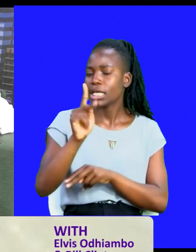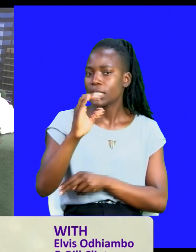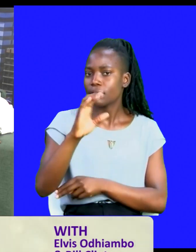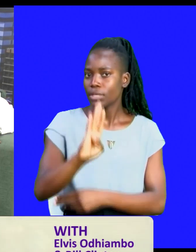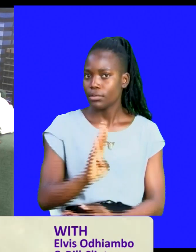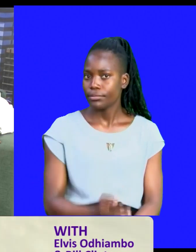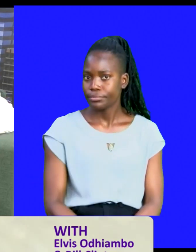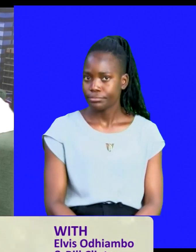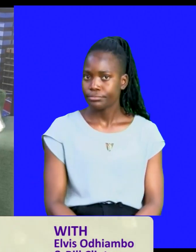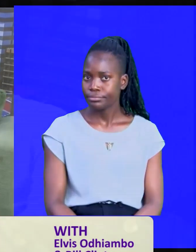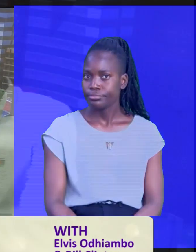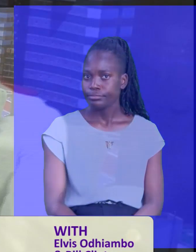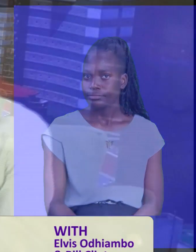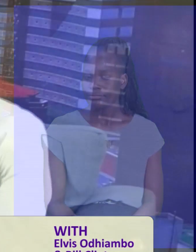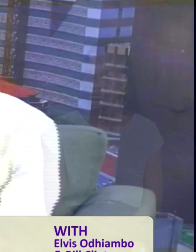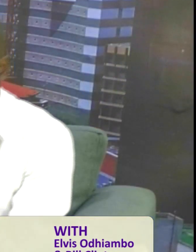club?